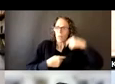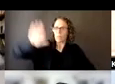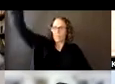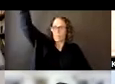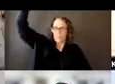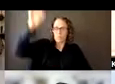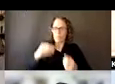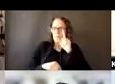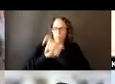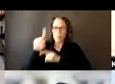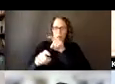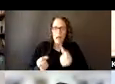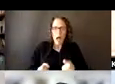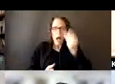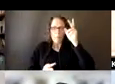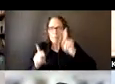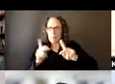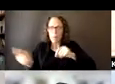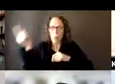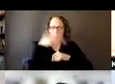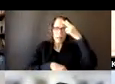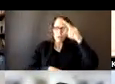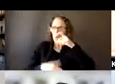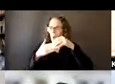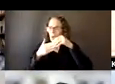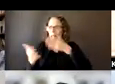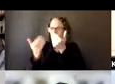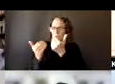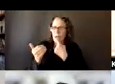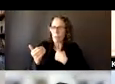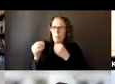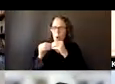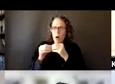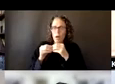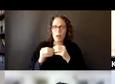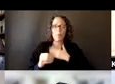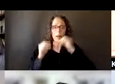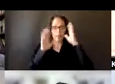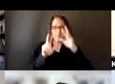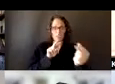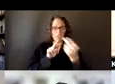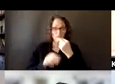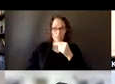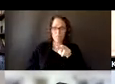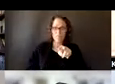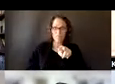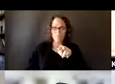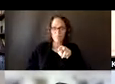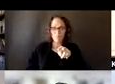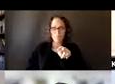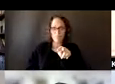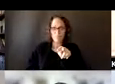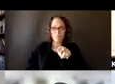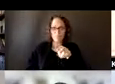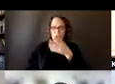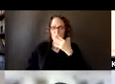you tell me who led people to Mexico? And my professor looked at me very seriously and said, that's a